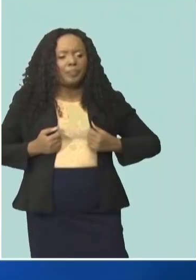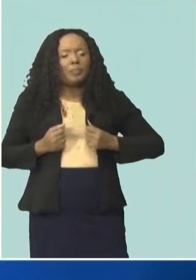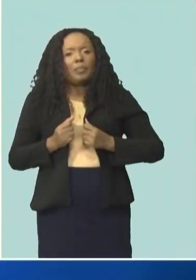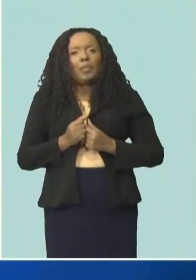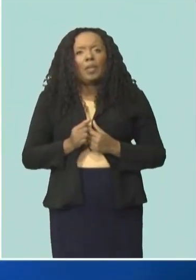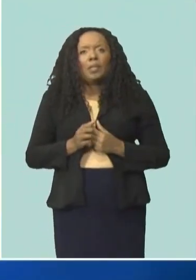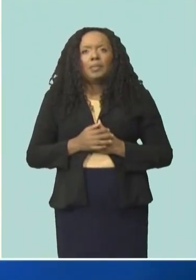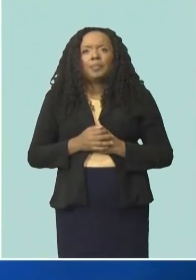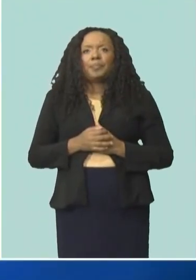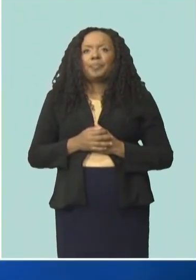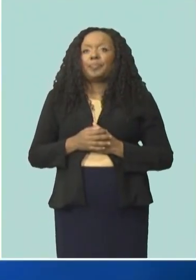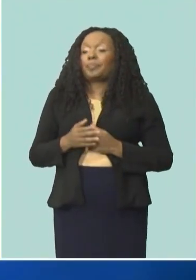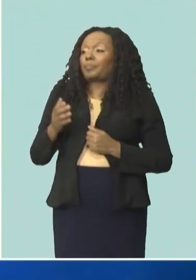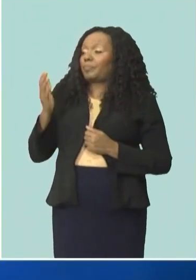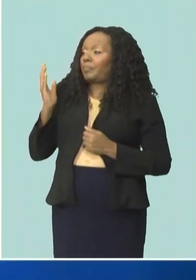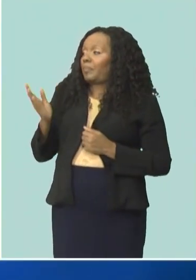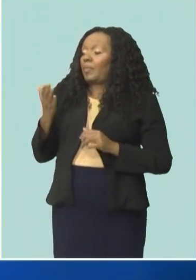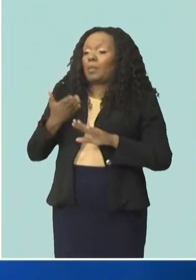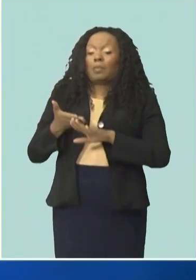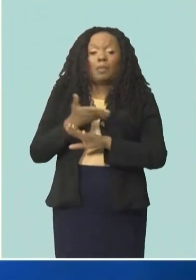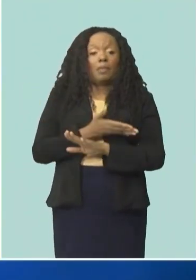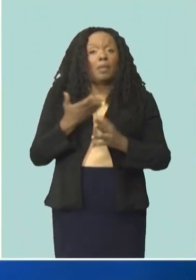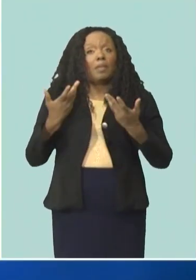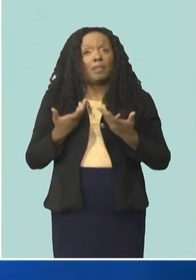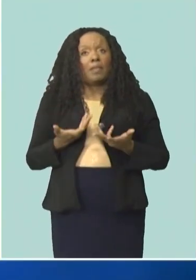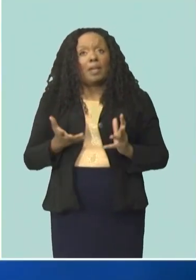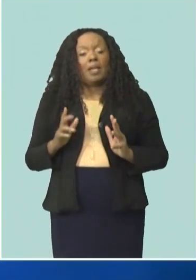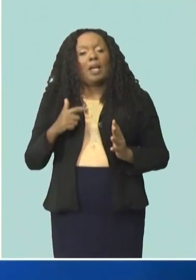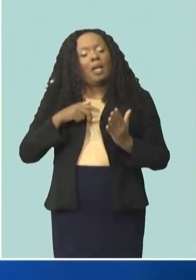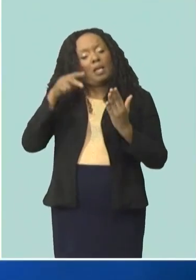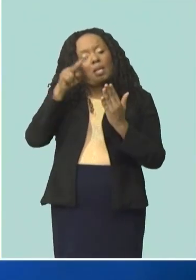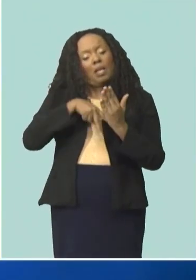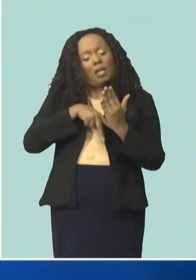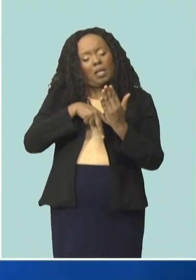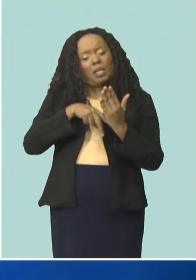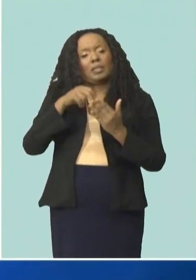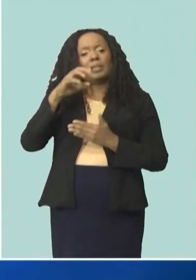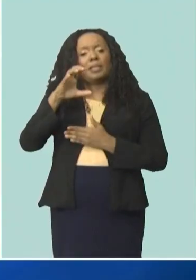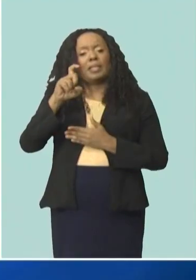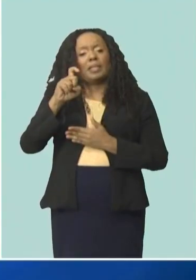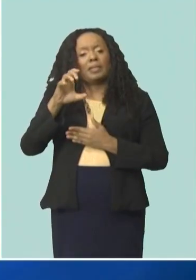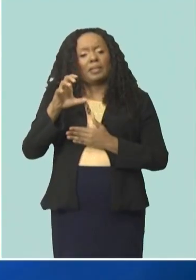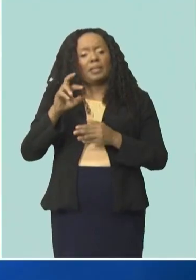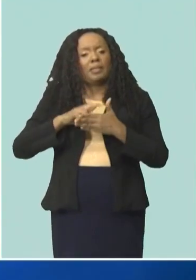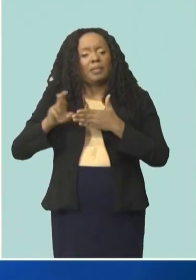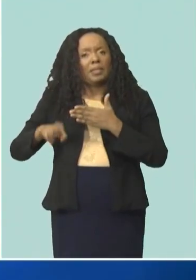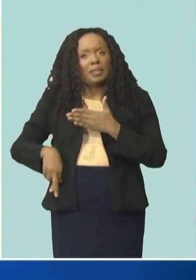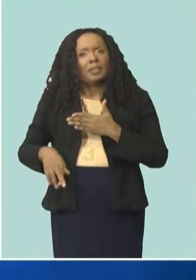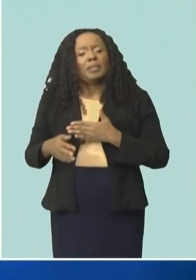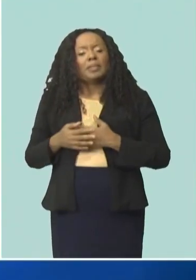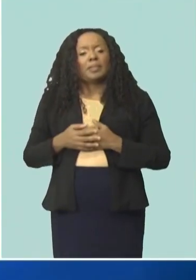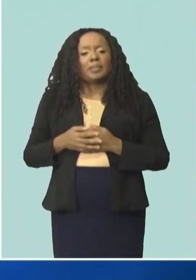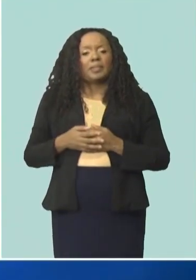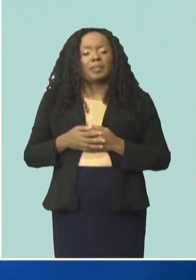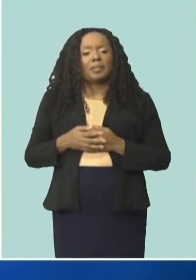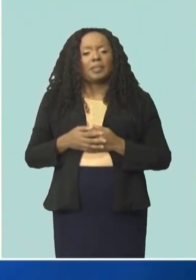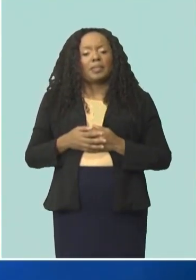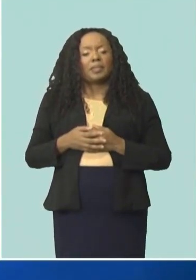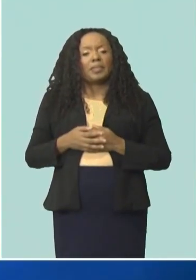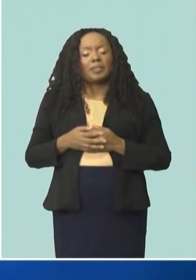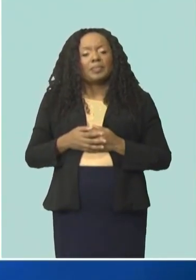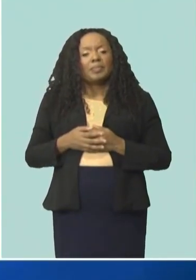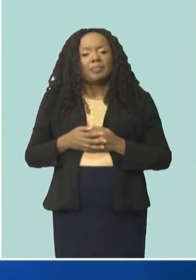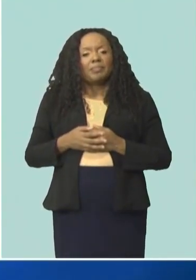need to comment on before I close, looking at the CXC results, and that is the continued